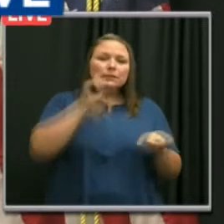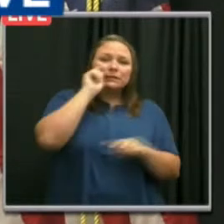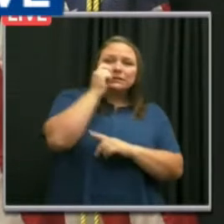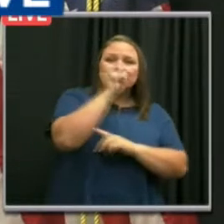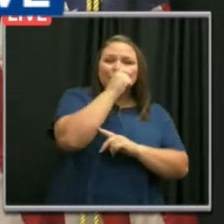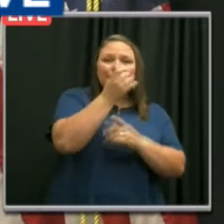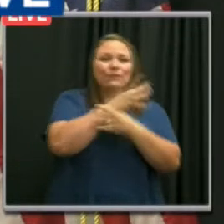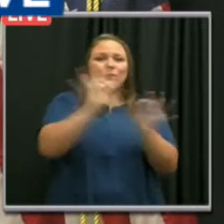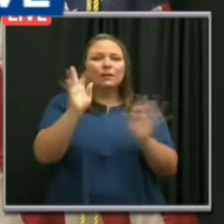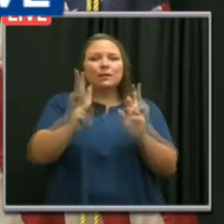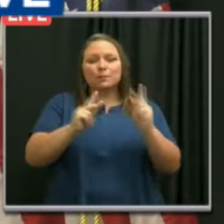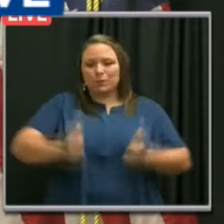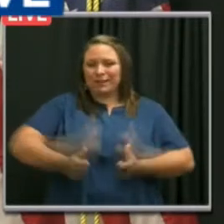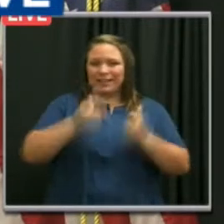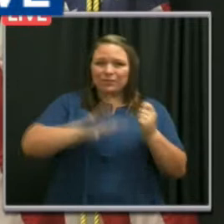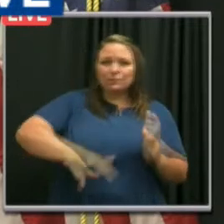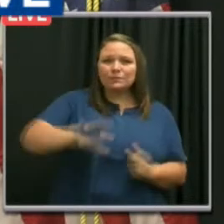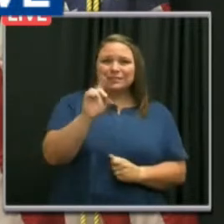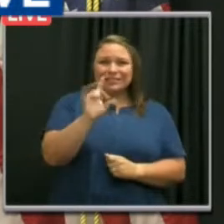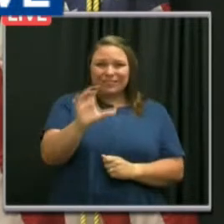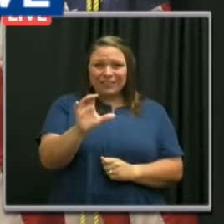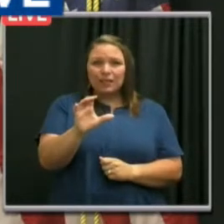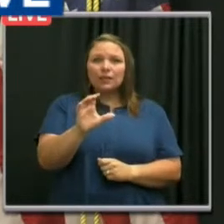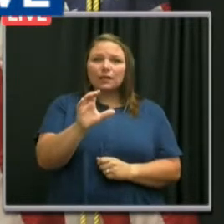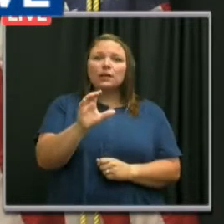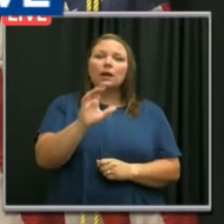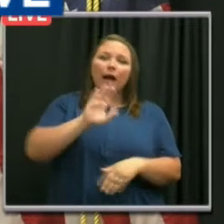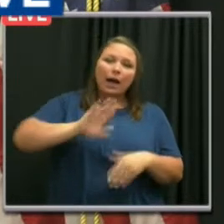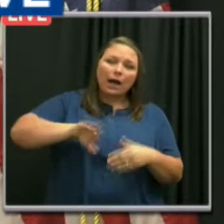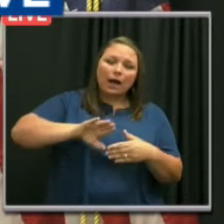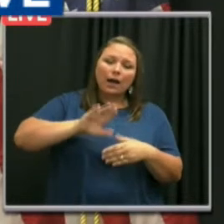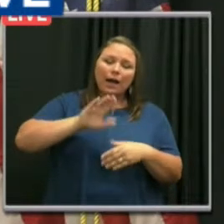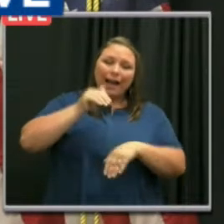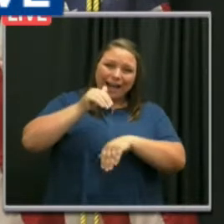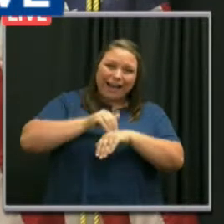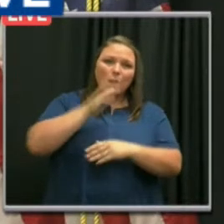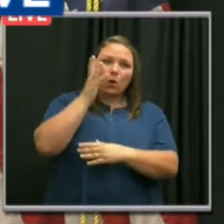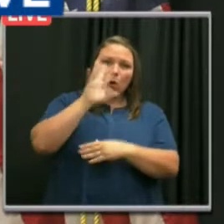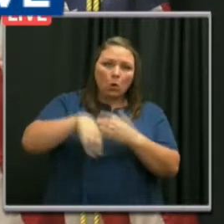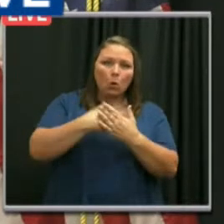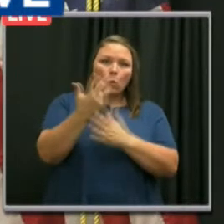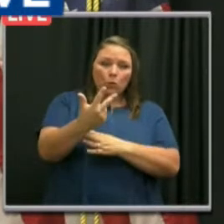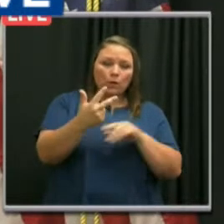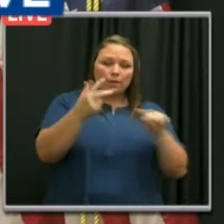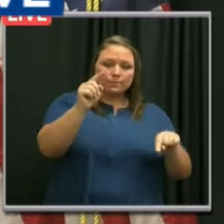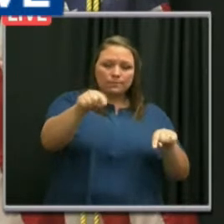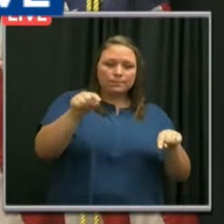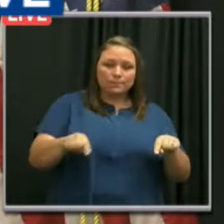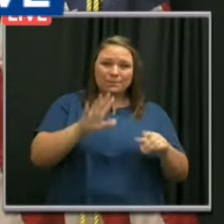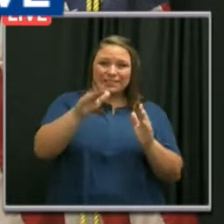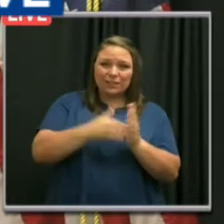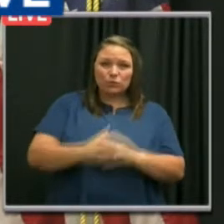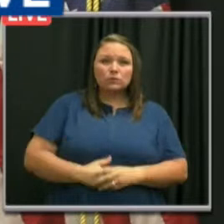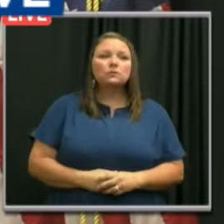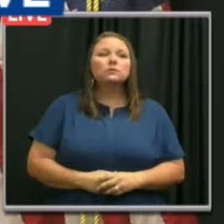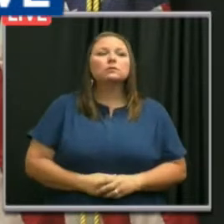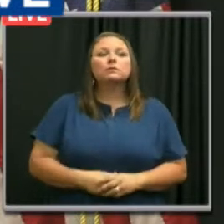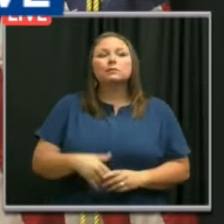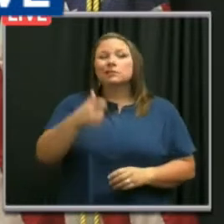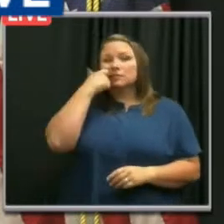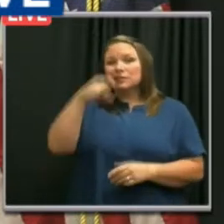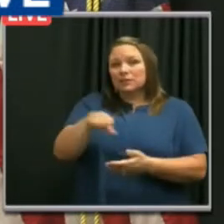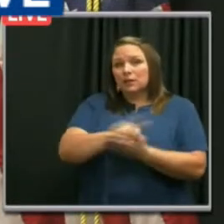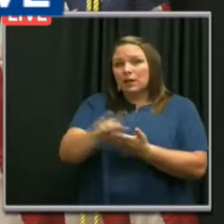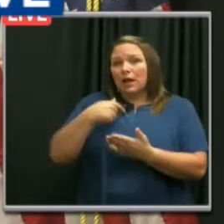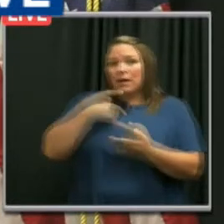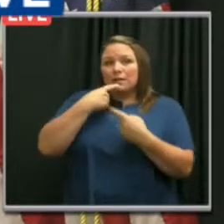to Davidson County residents at all 3 of our community assessment centers. Now, earlier this week, I announced